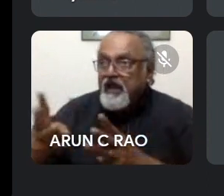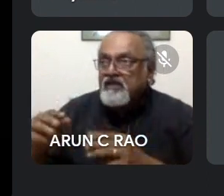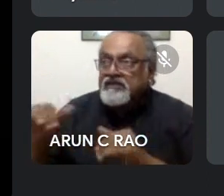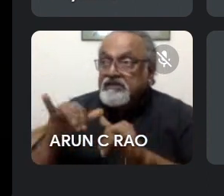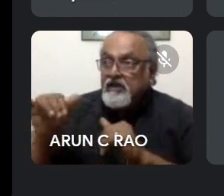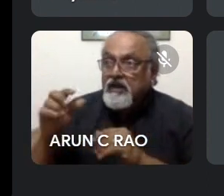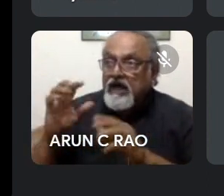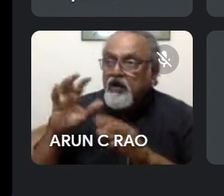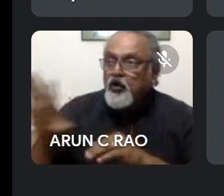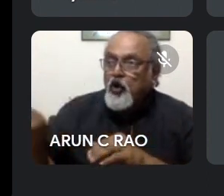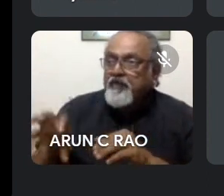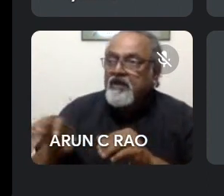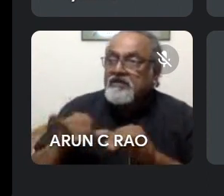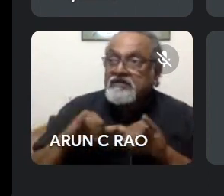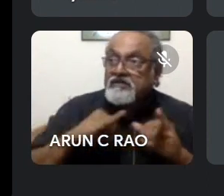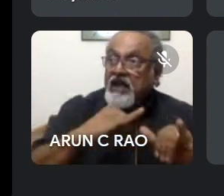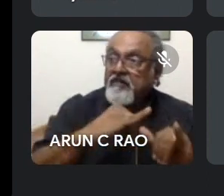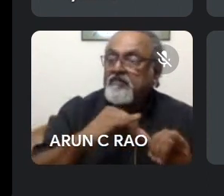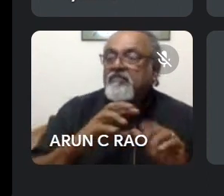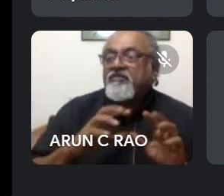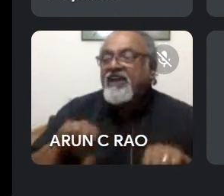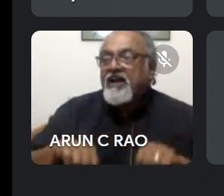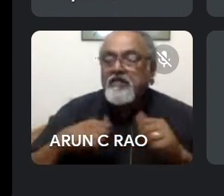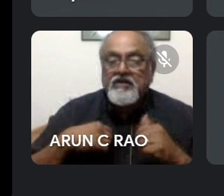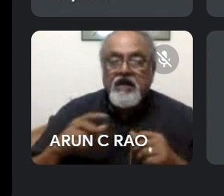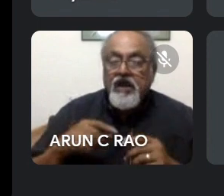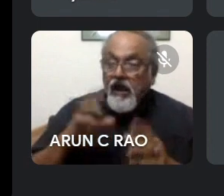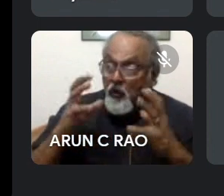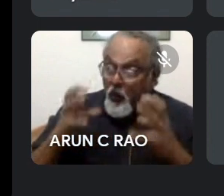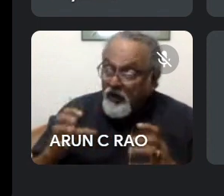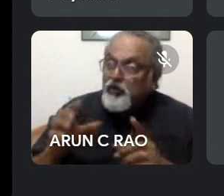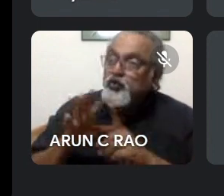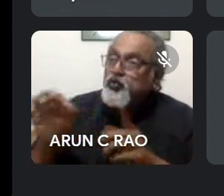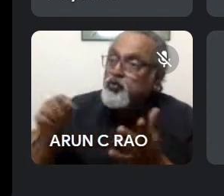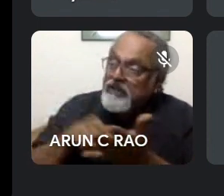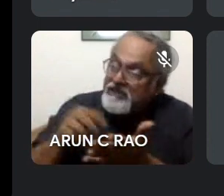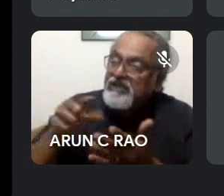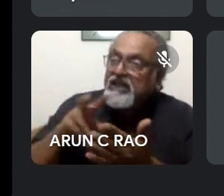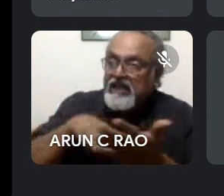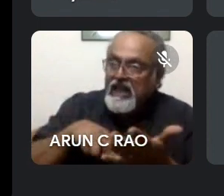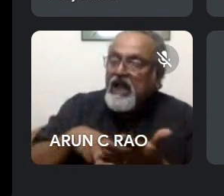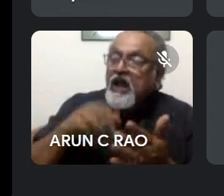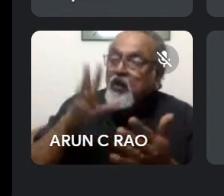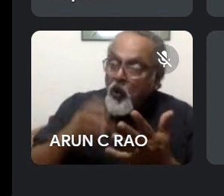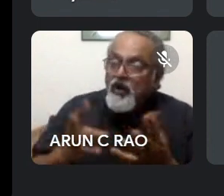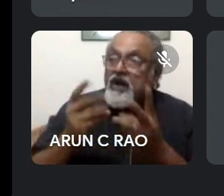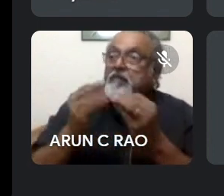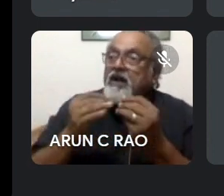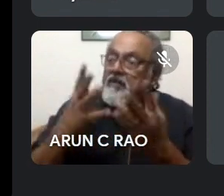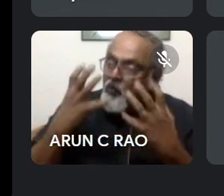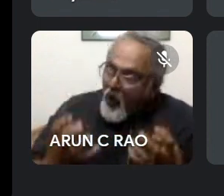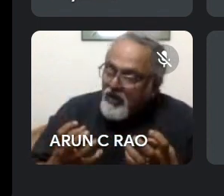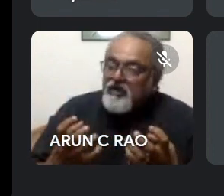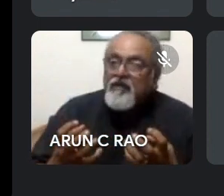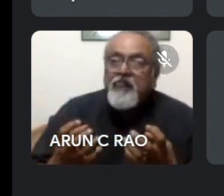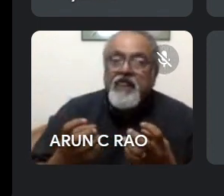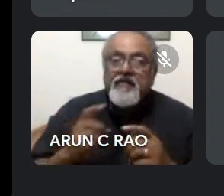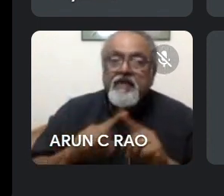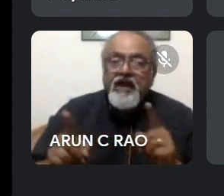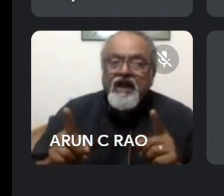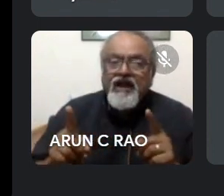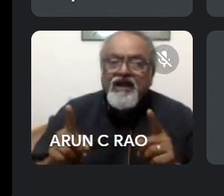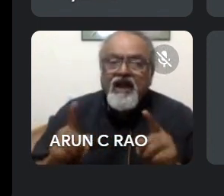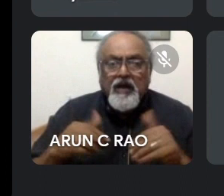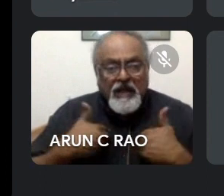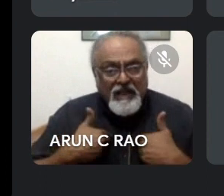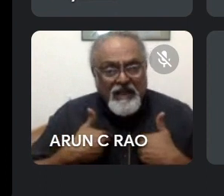very stupid, because you have just admitted that you do want to do the task, you do want to do the reading, you do want to get good grades. But just because that person said you